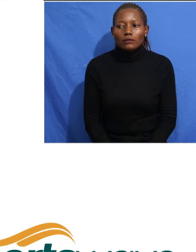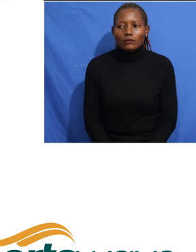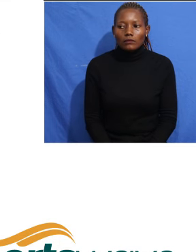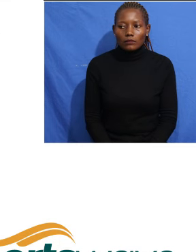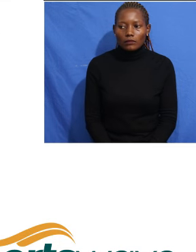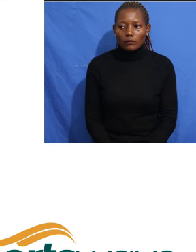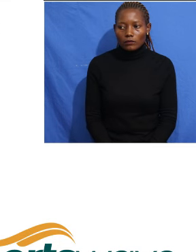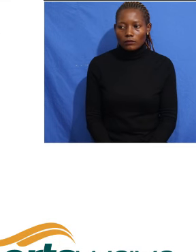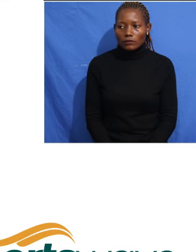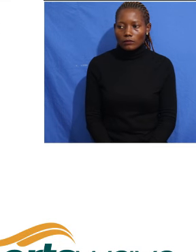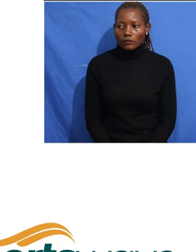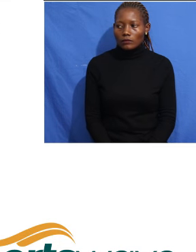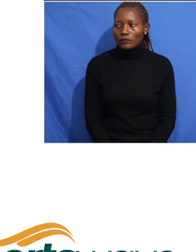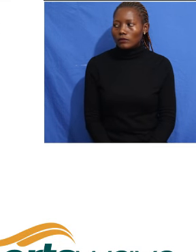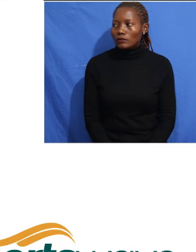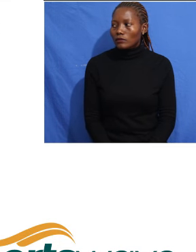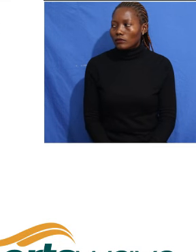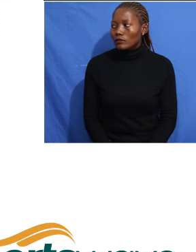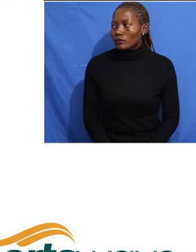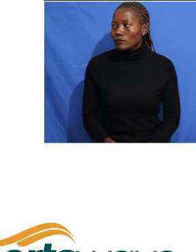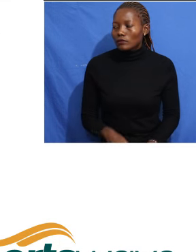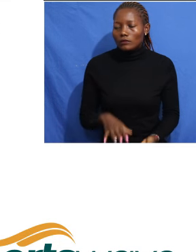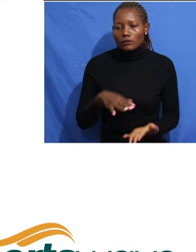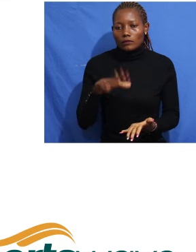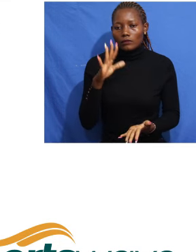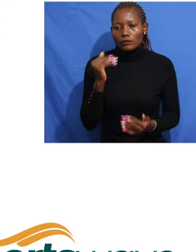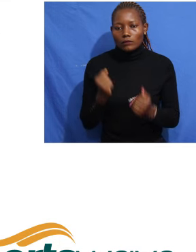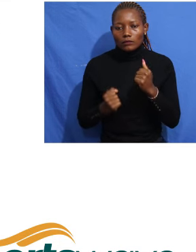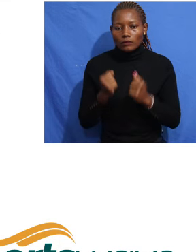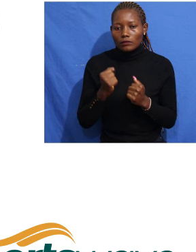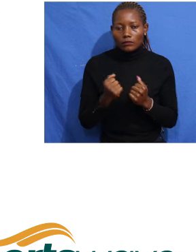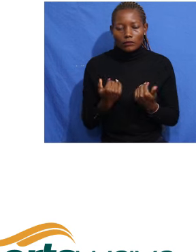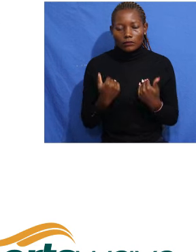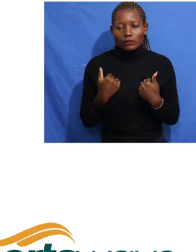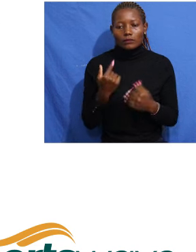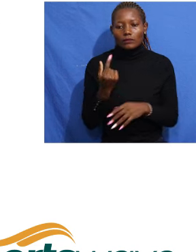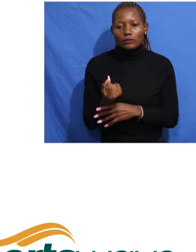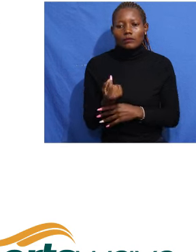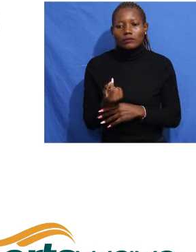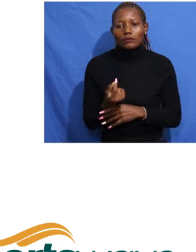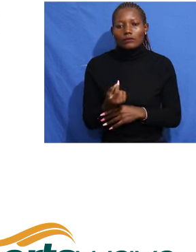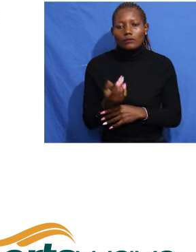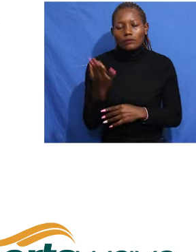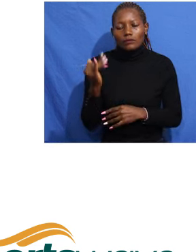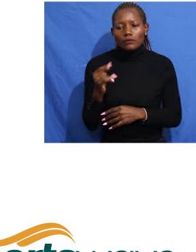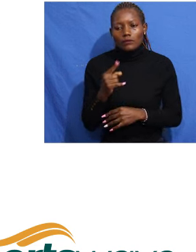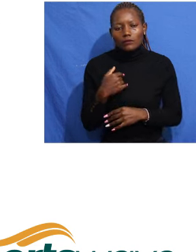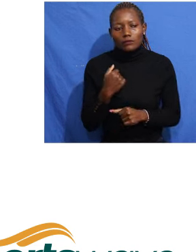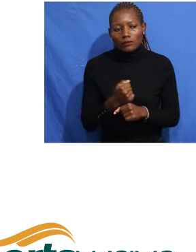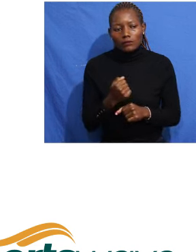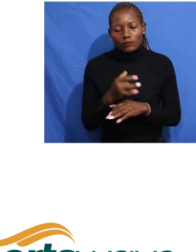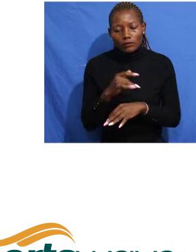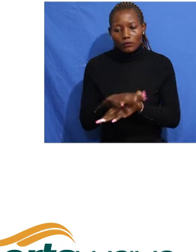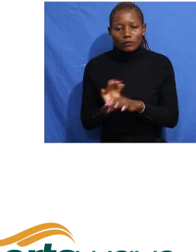But most athletes sleep less than needed because they have to do early morning or late night